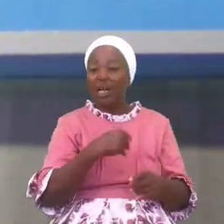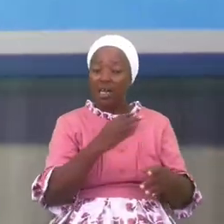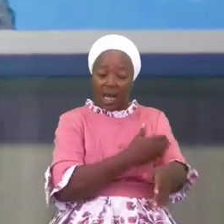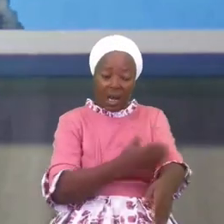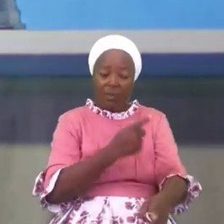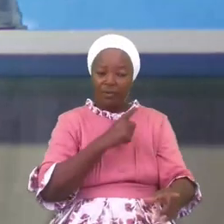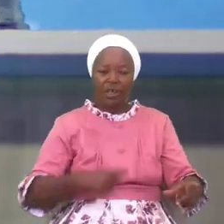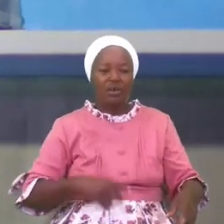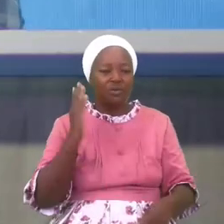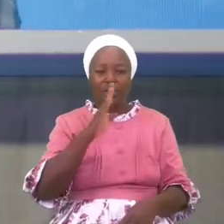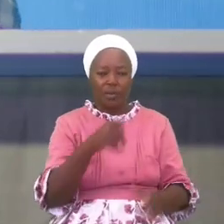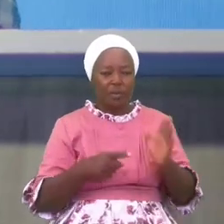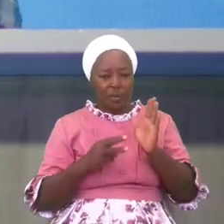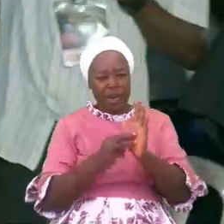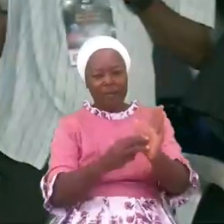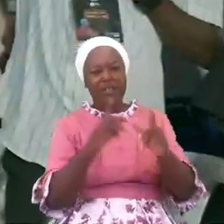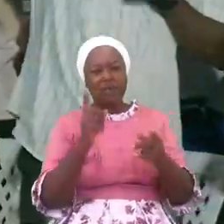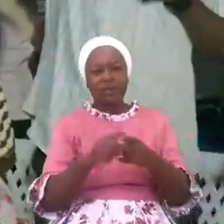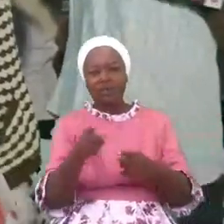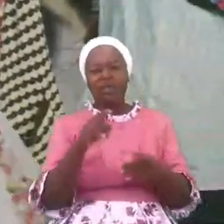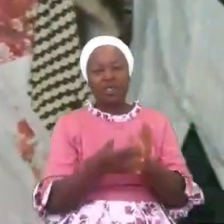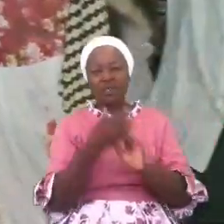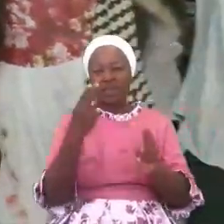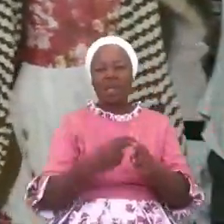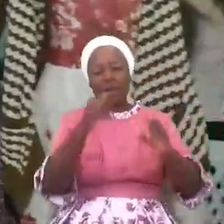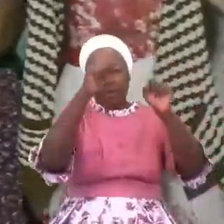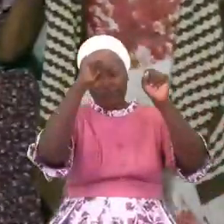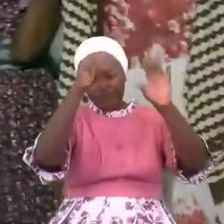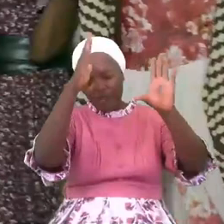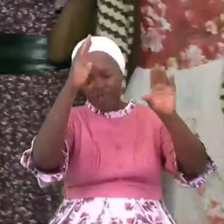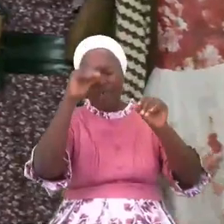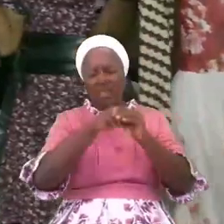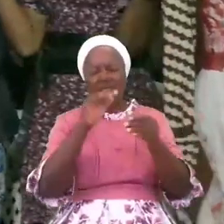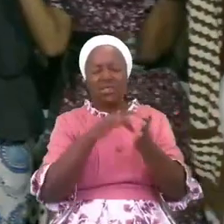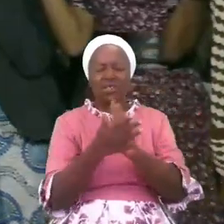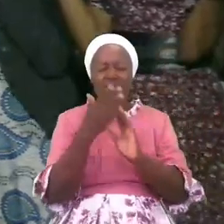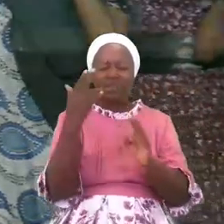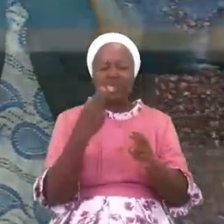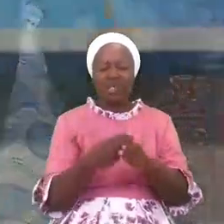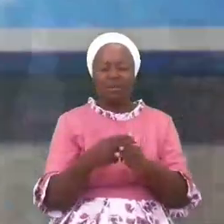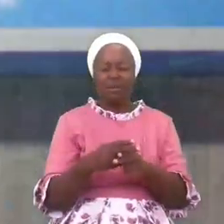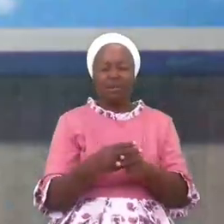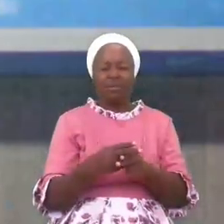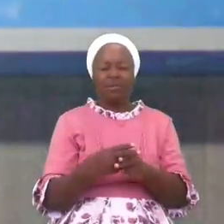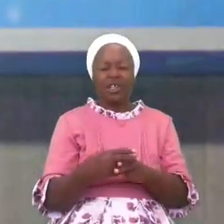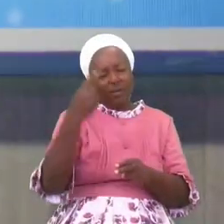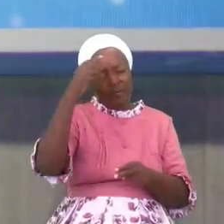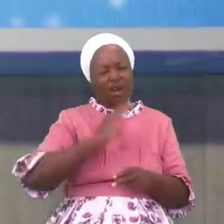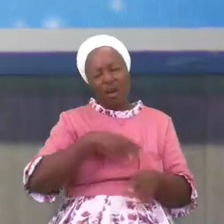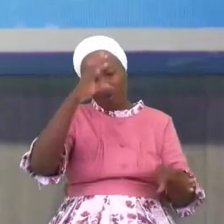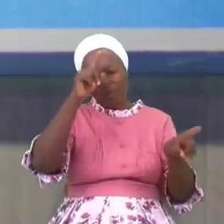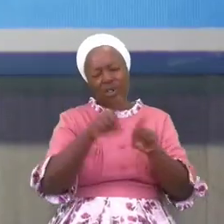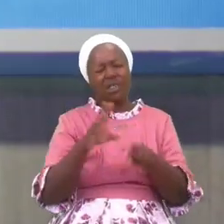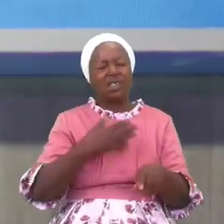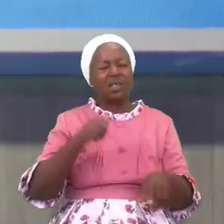Father, in Jesus' name. For brothers and sisters and friends and neighbors and